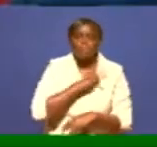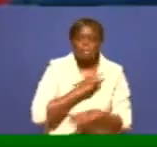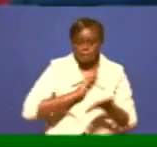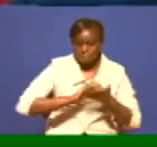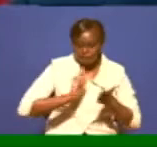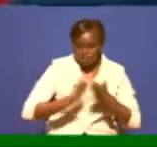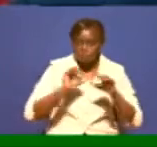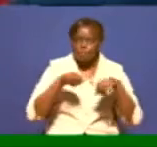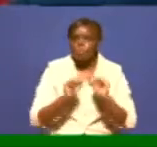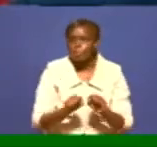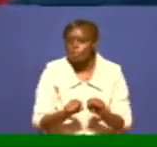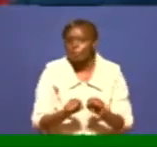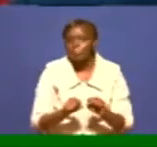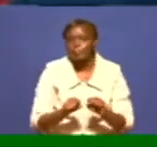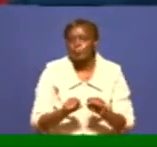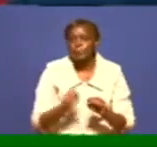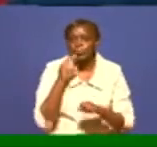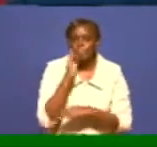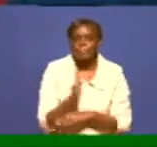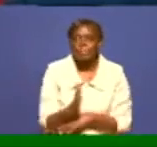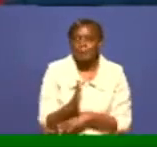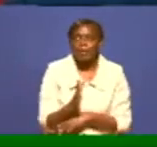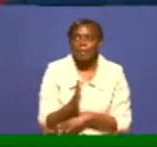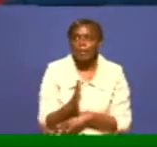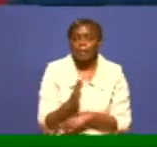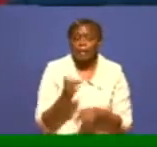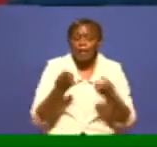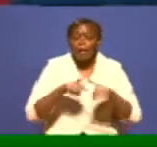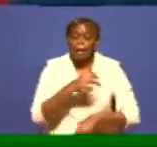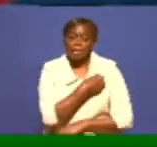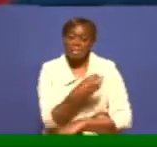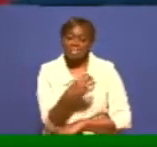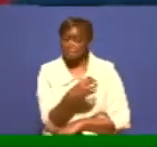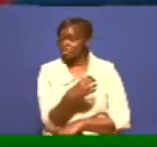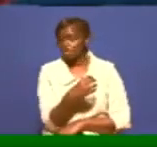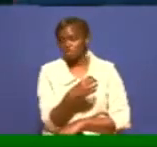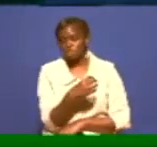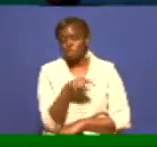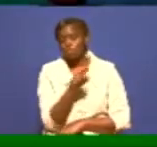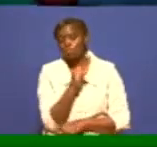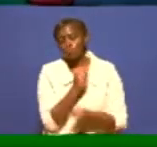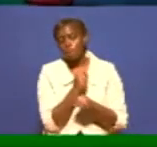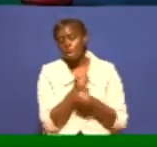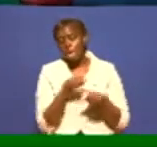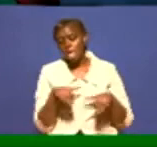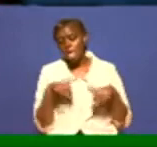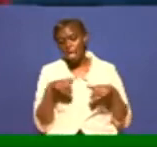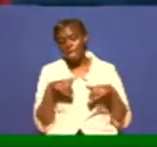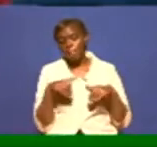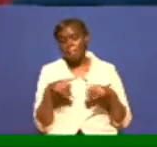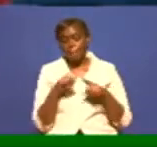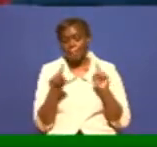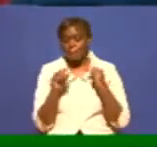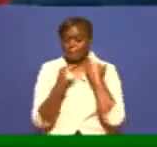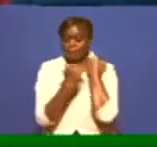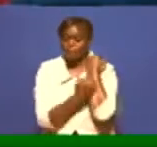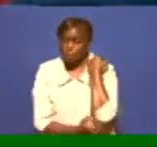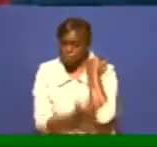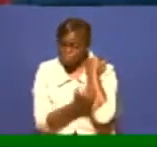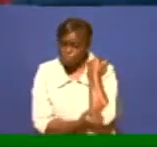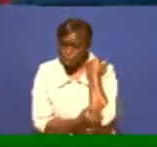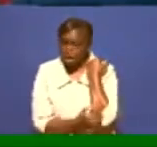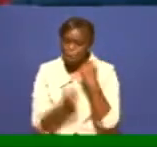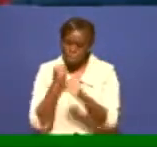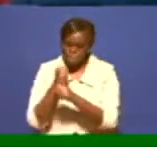Honorable Speaker. Honorable Speaker, if you are rich, you let your money do the work for you. If you are poor, you let your muscles do the work